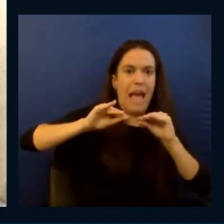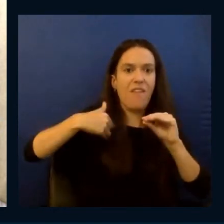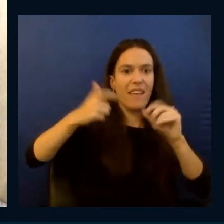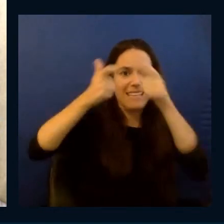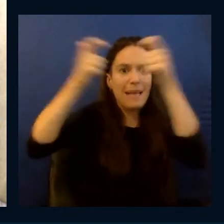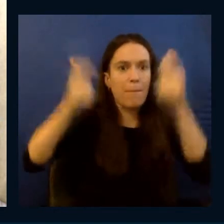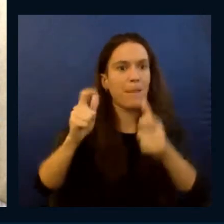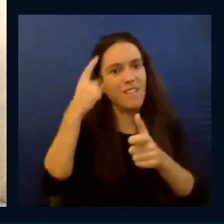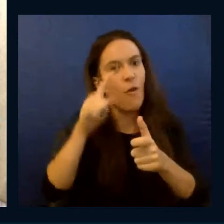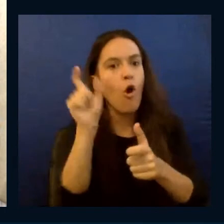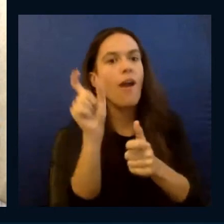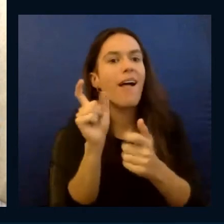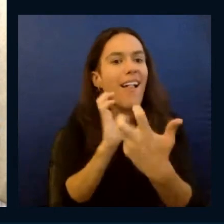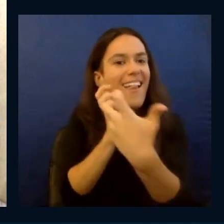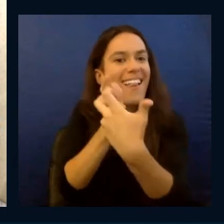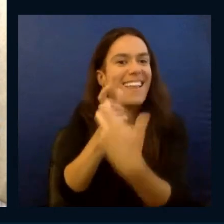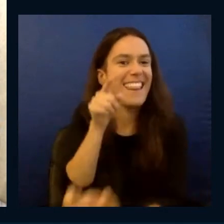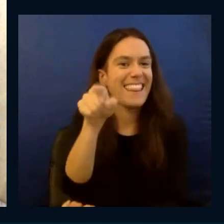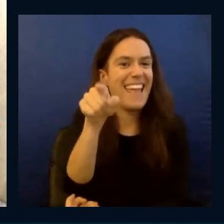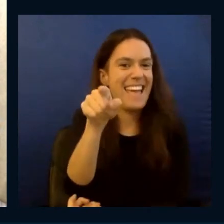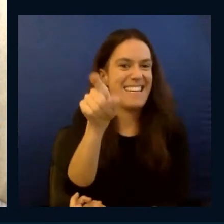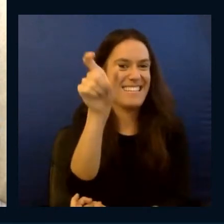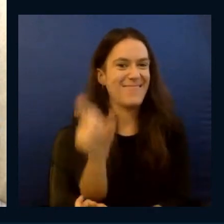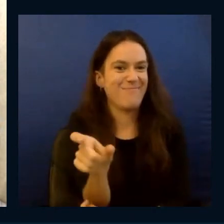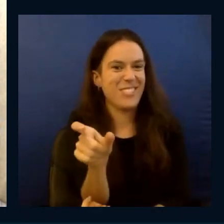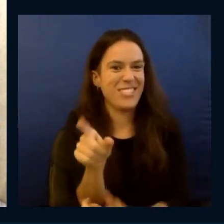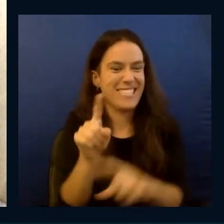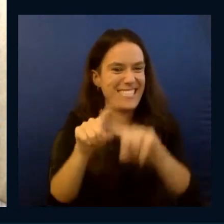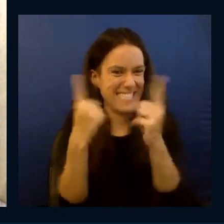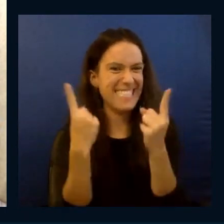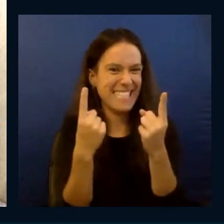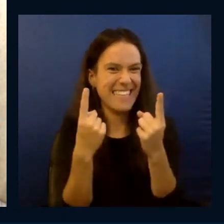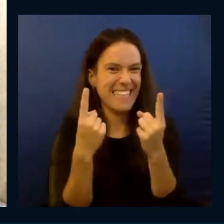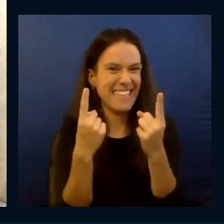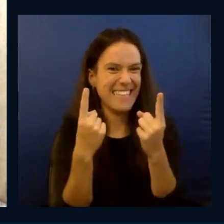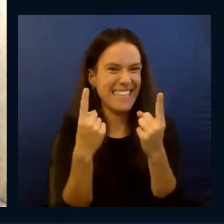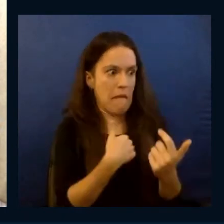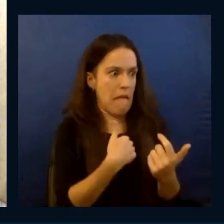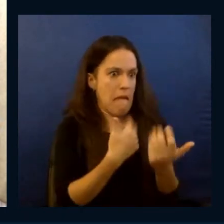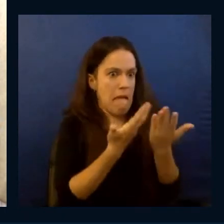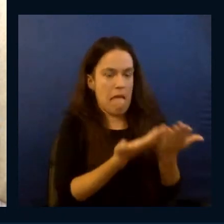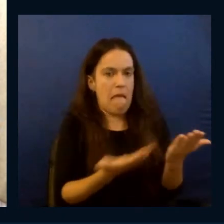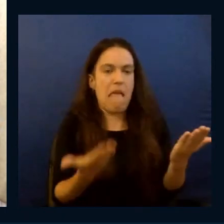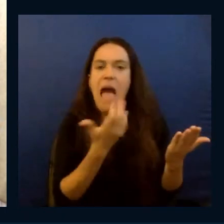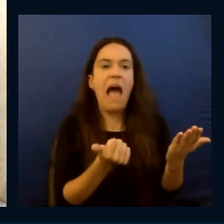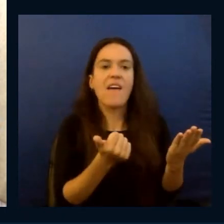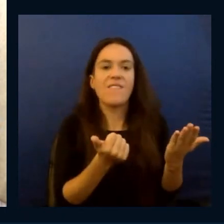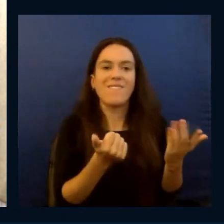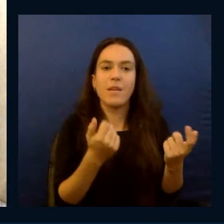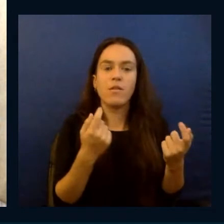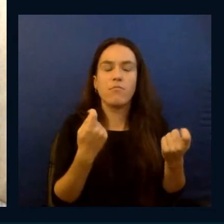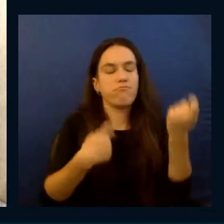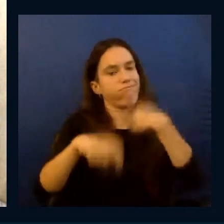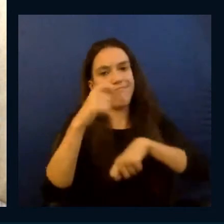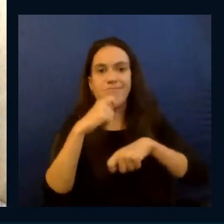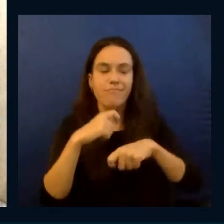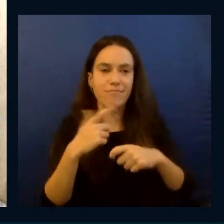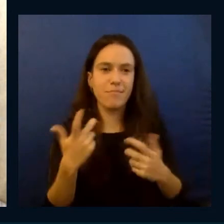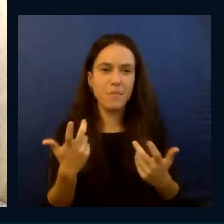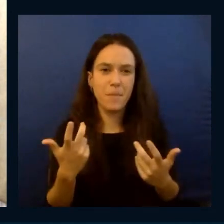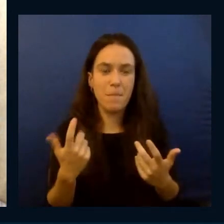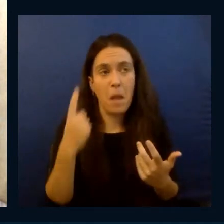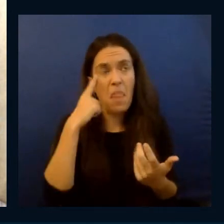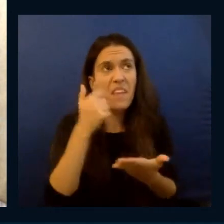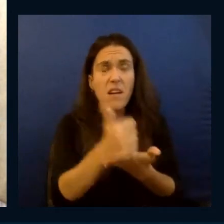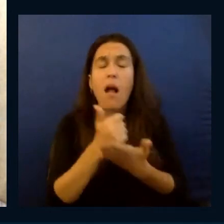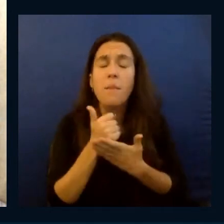can, format that in a proper ARM template and put it in your repo, deploy it, test if it works, and that helps a